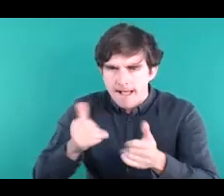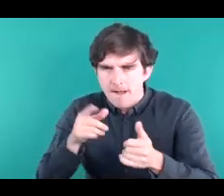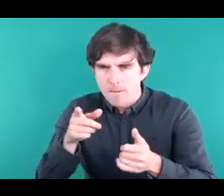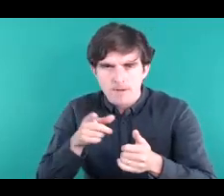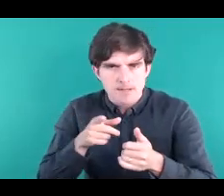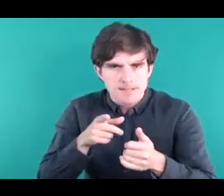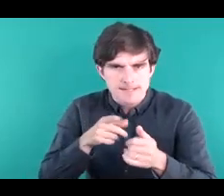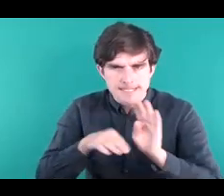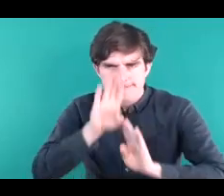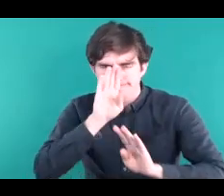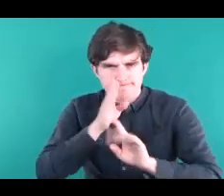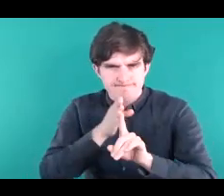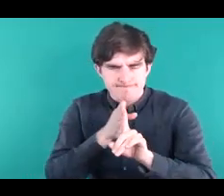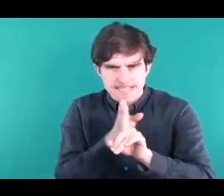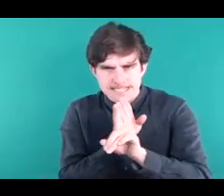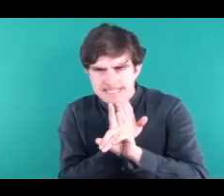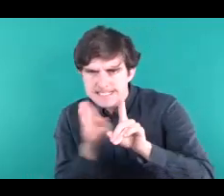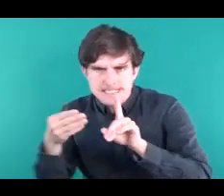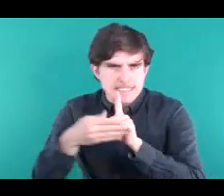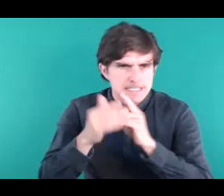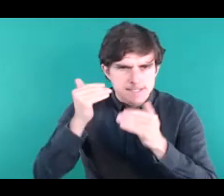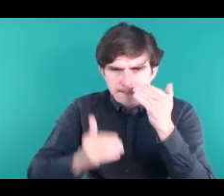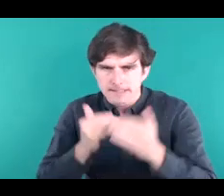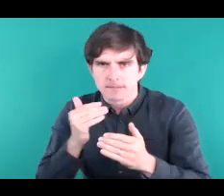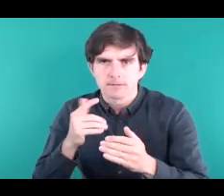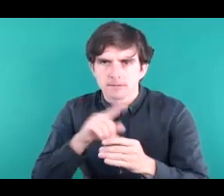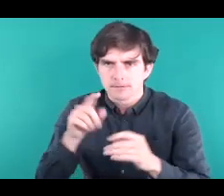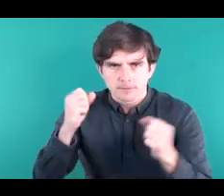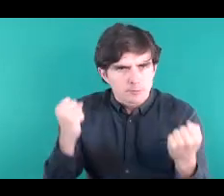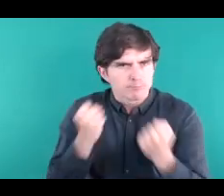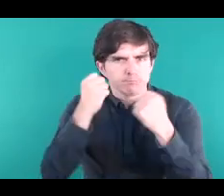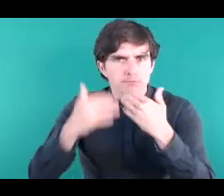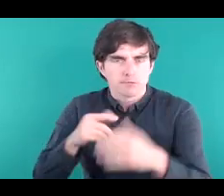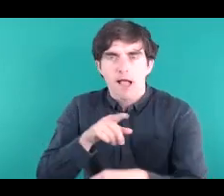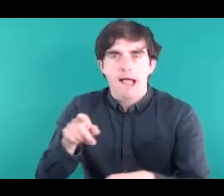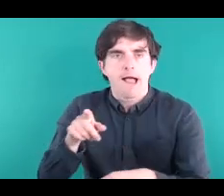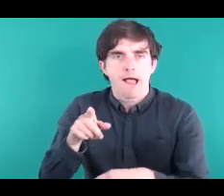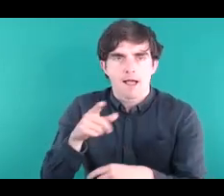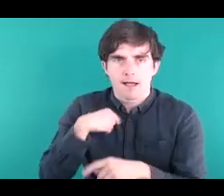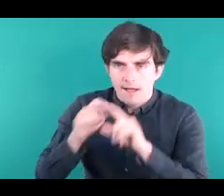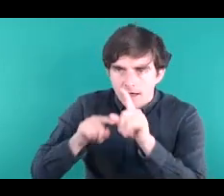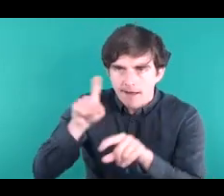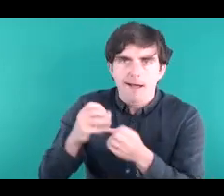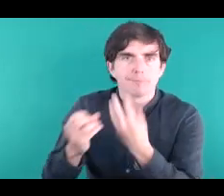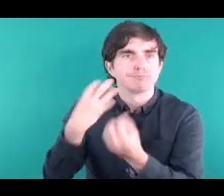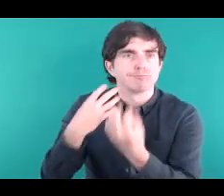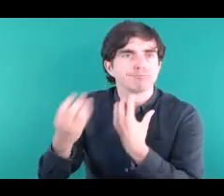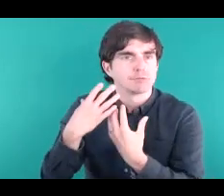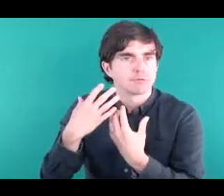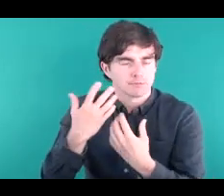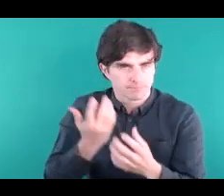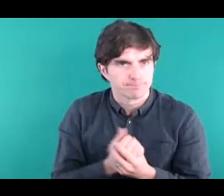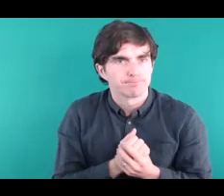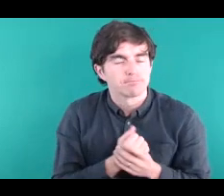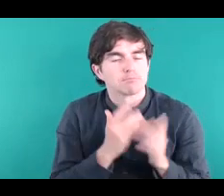development agencies joined to work together on the analysis and also dissemination